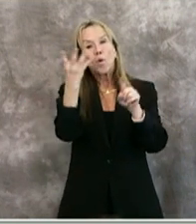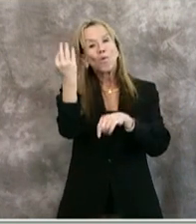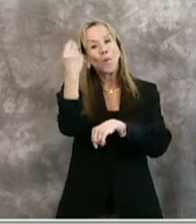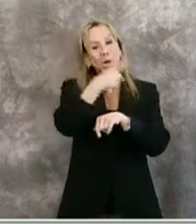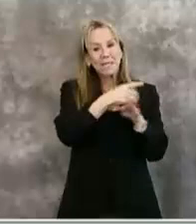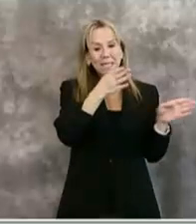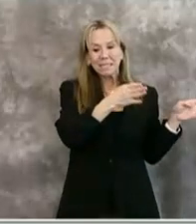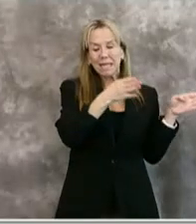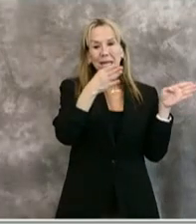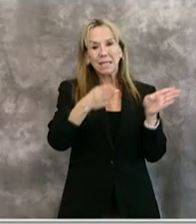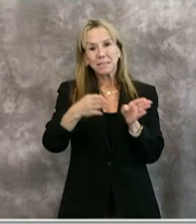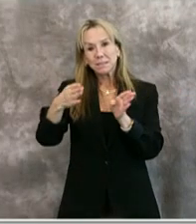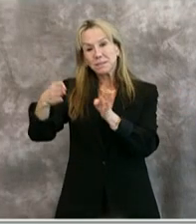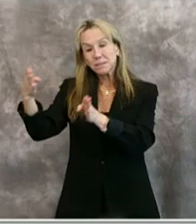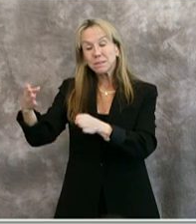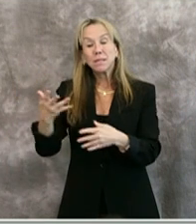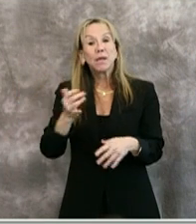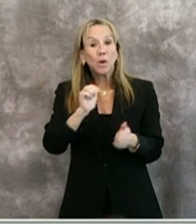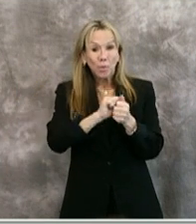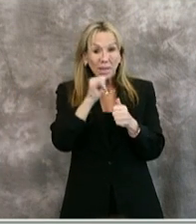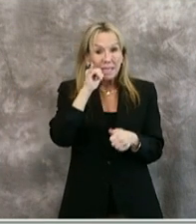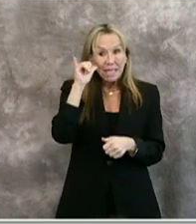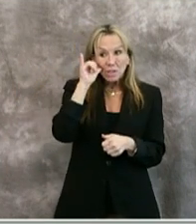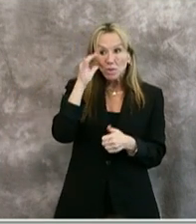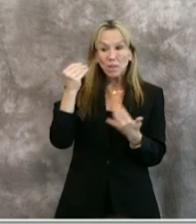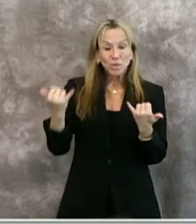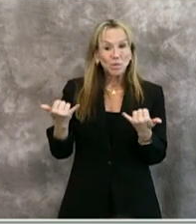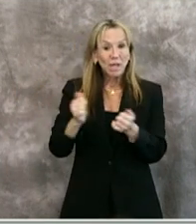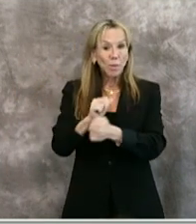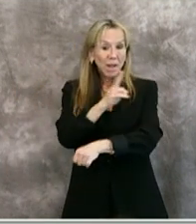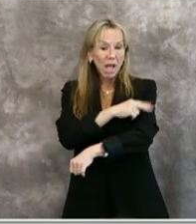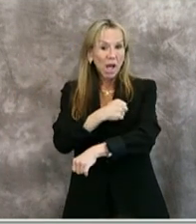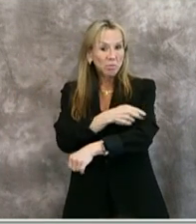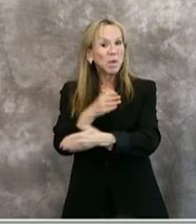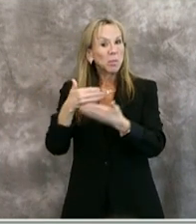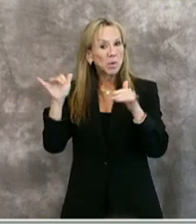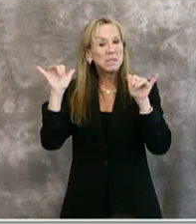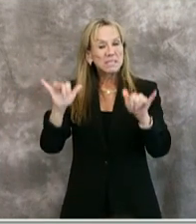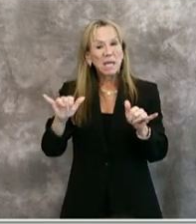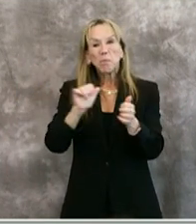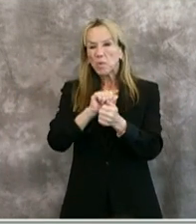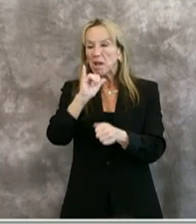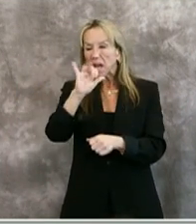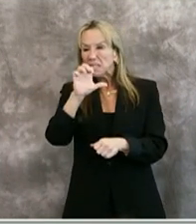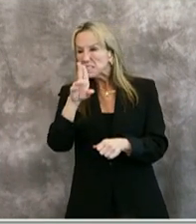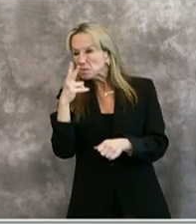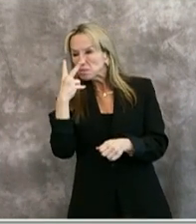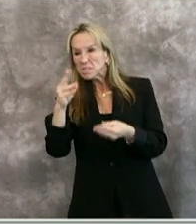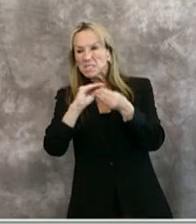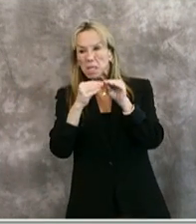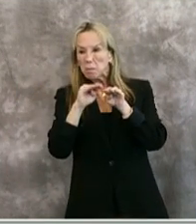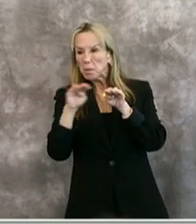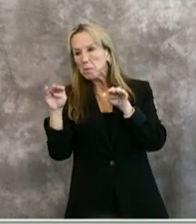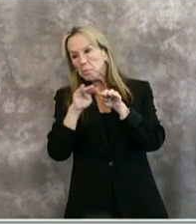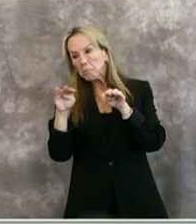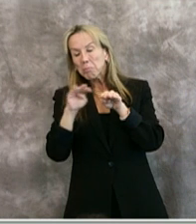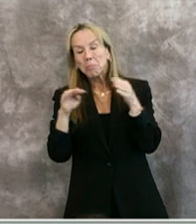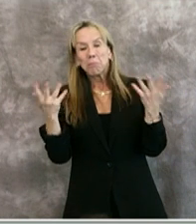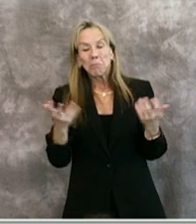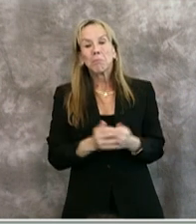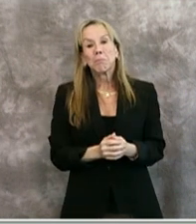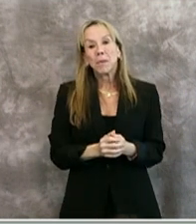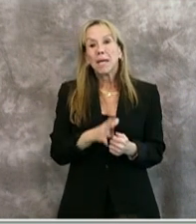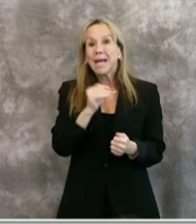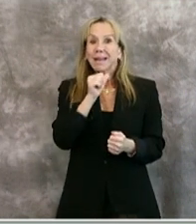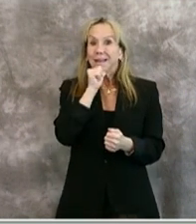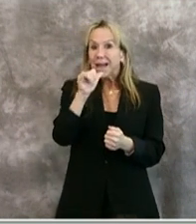census, very modest change yesterday to today, essentially the same with ICU and